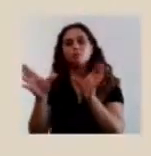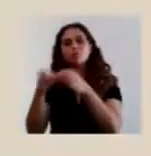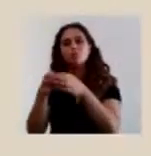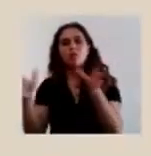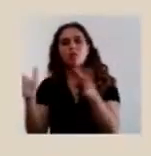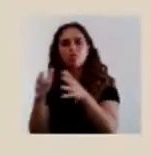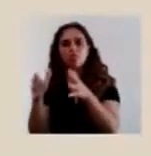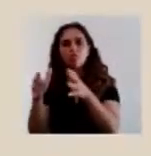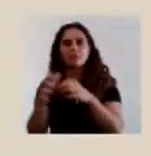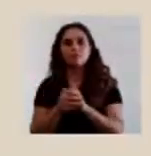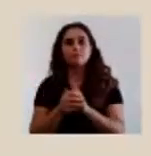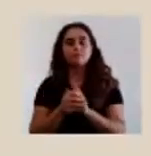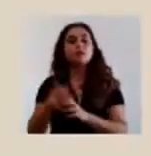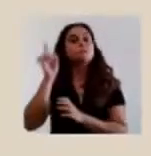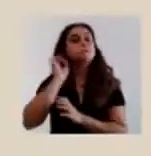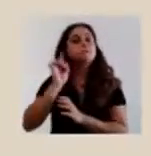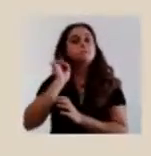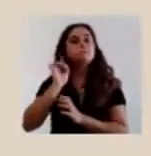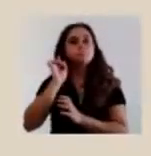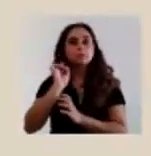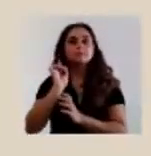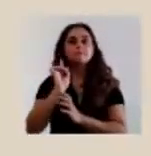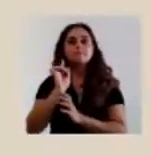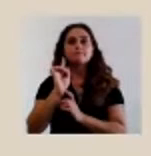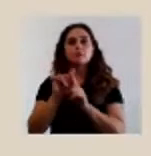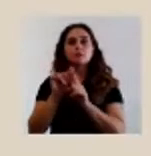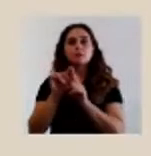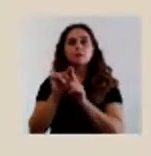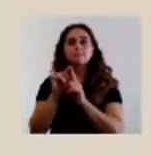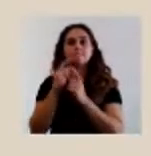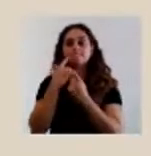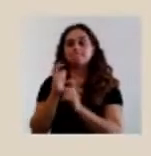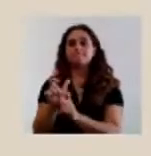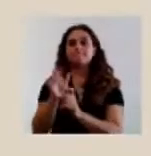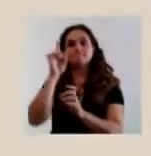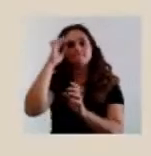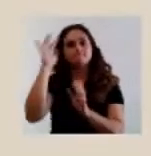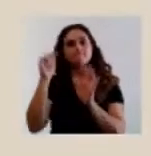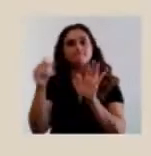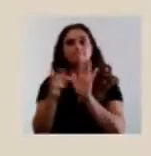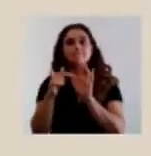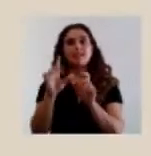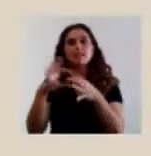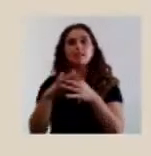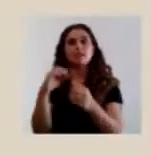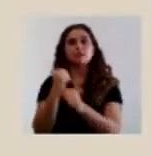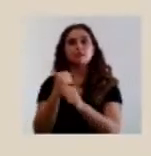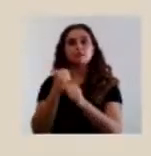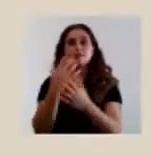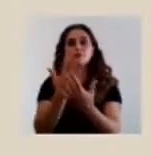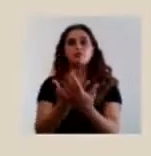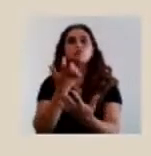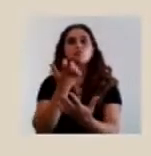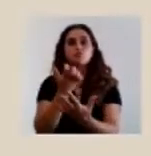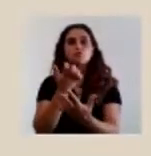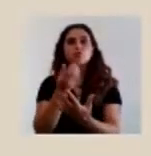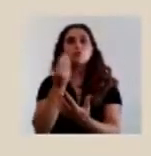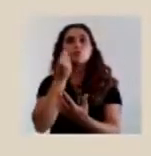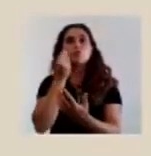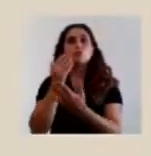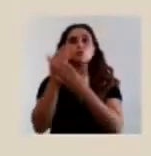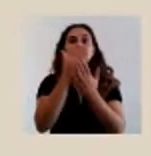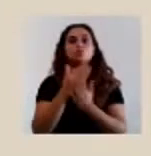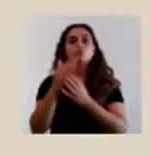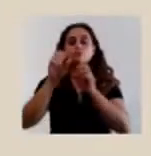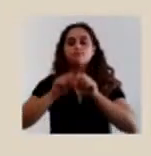groups. Importantly, the pervasiveness of bias in the employment sector was highlighted as the